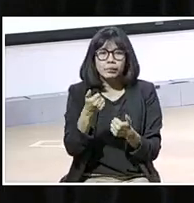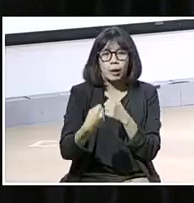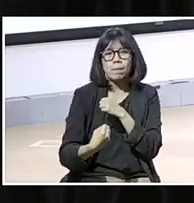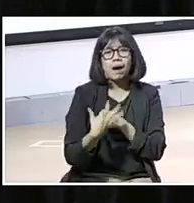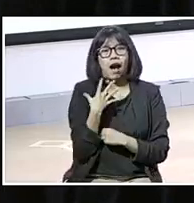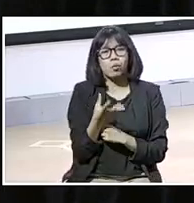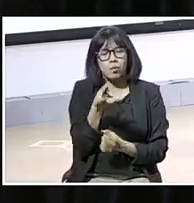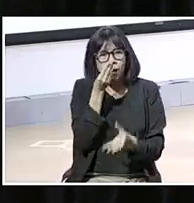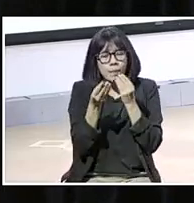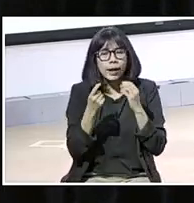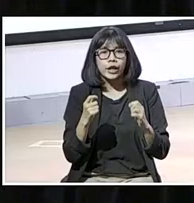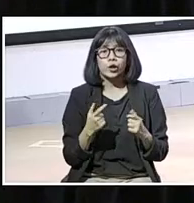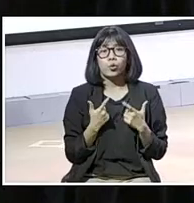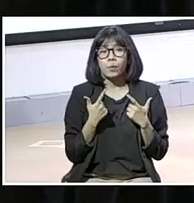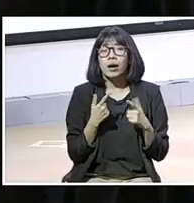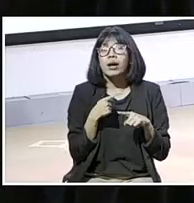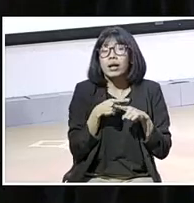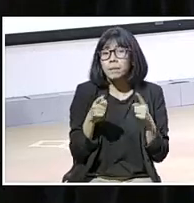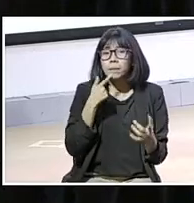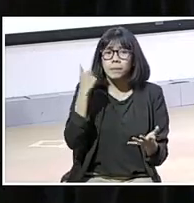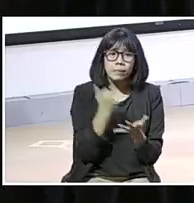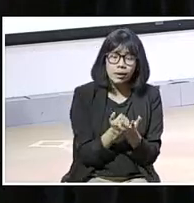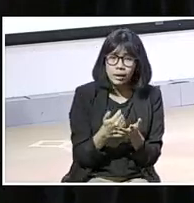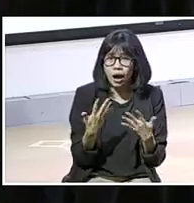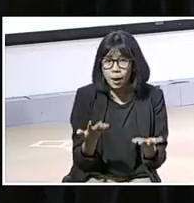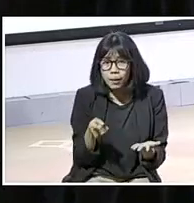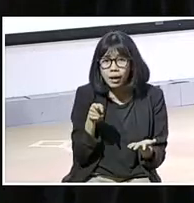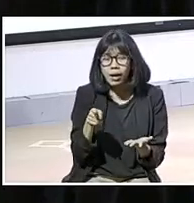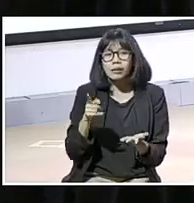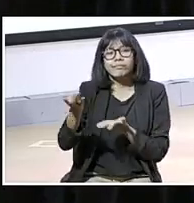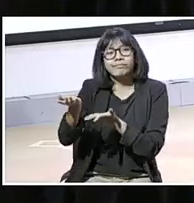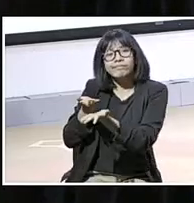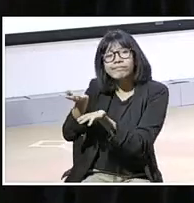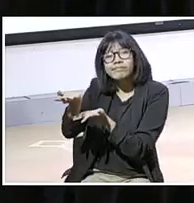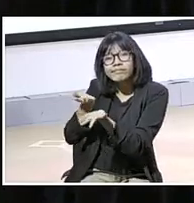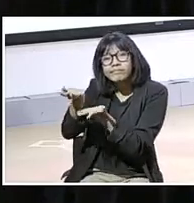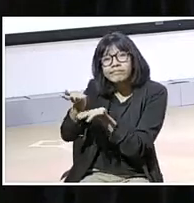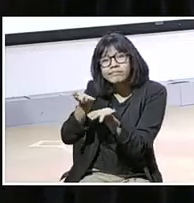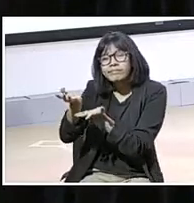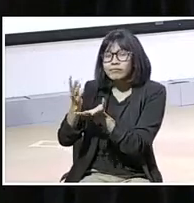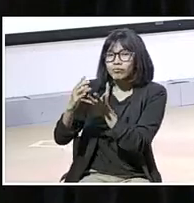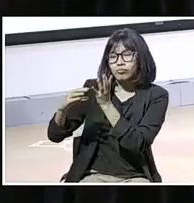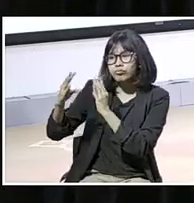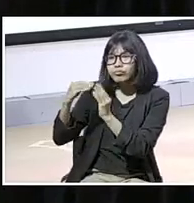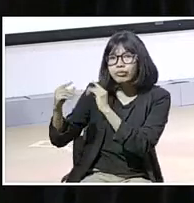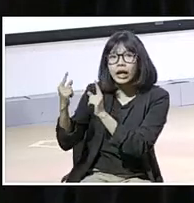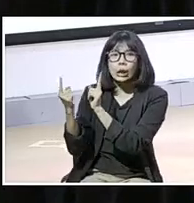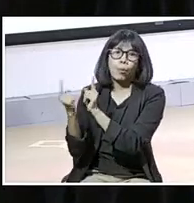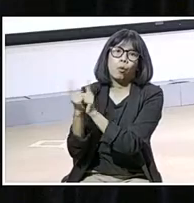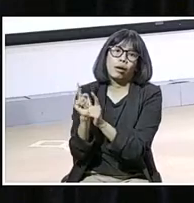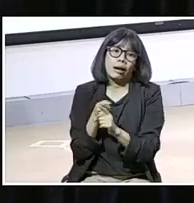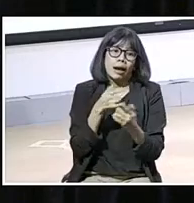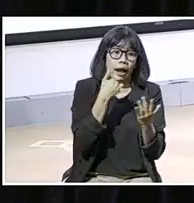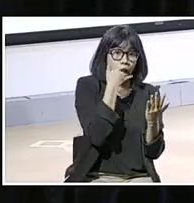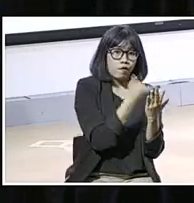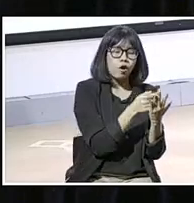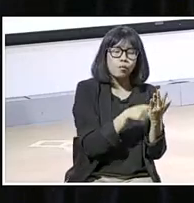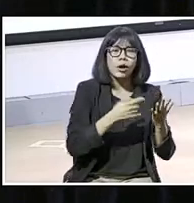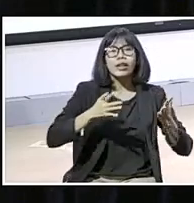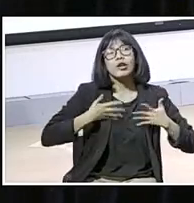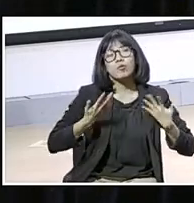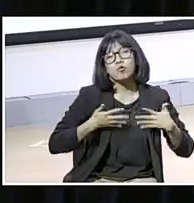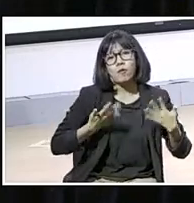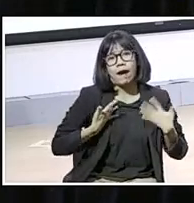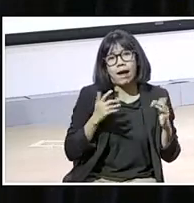your future, but for the most part, it's mindless, just entertainment. And so figuring out what you want most in life, and you have to be